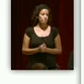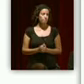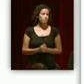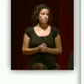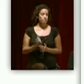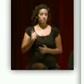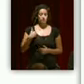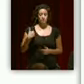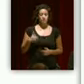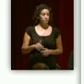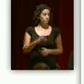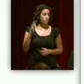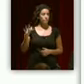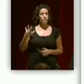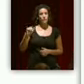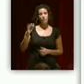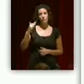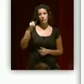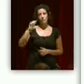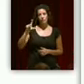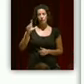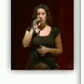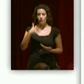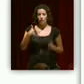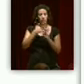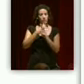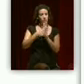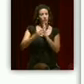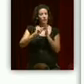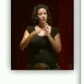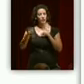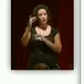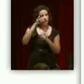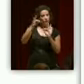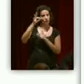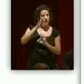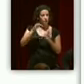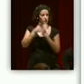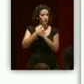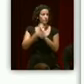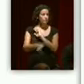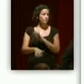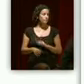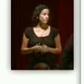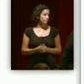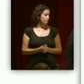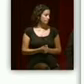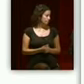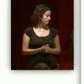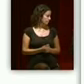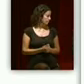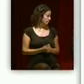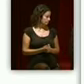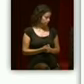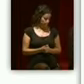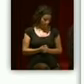a larger market. And now give the floor to Rafael, who's going to tell you about the more technical details regarding this